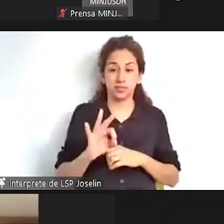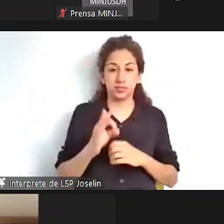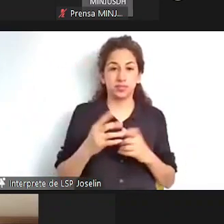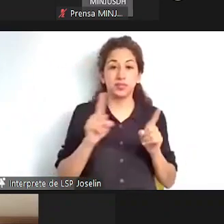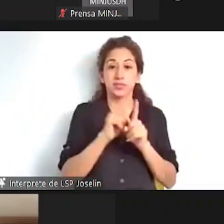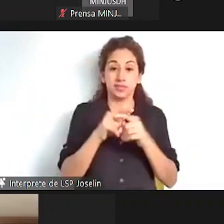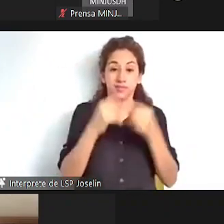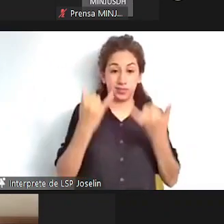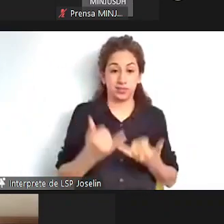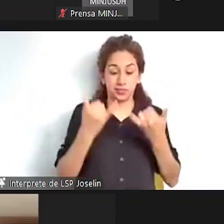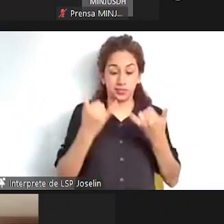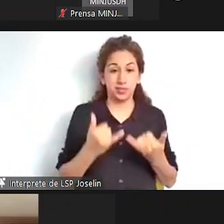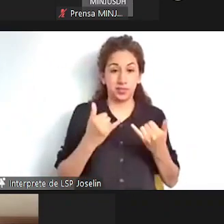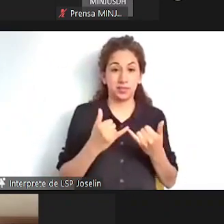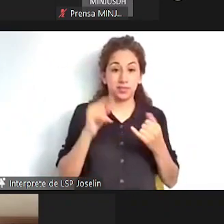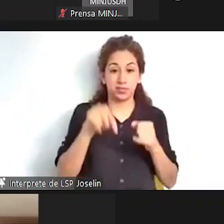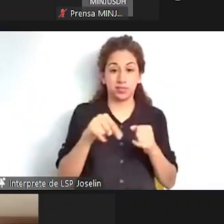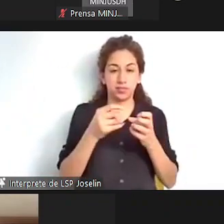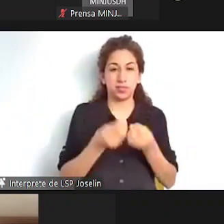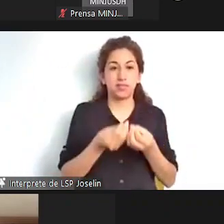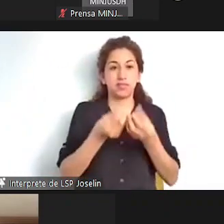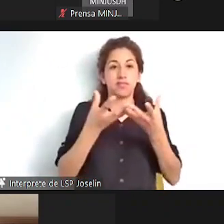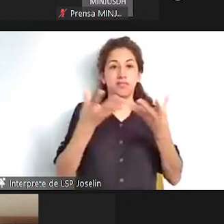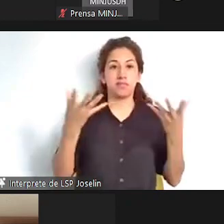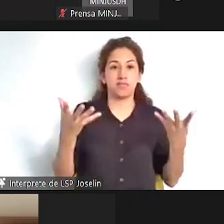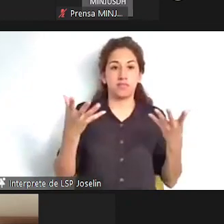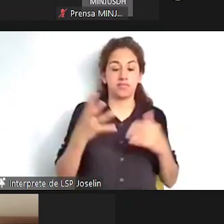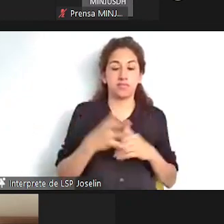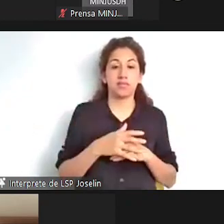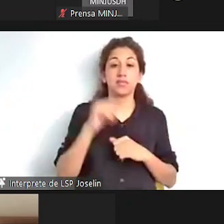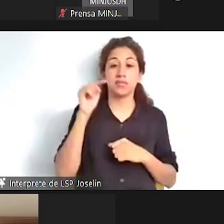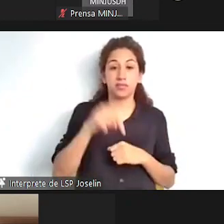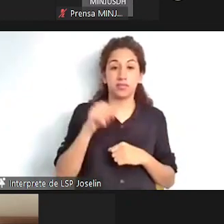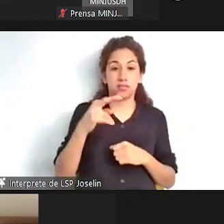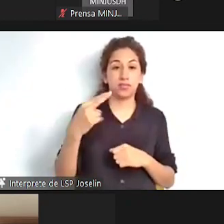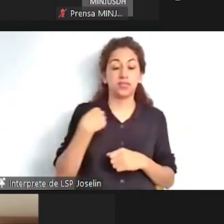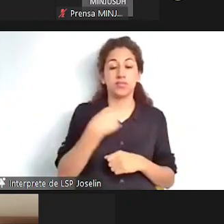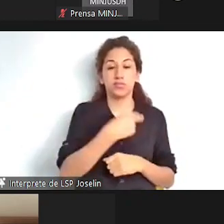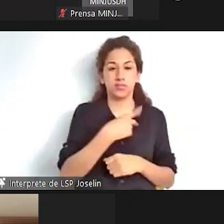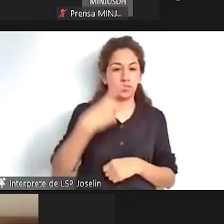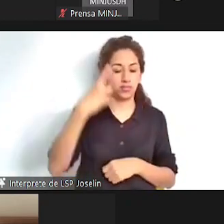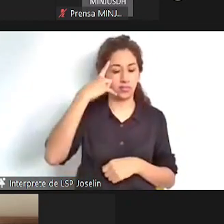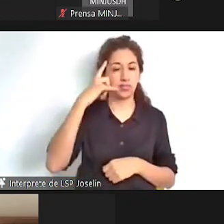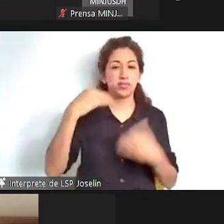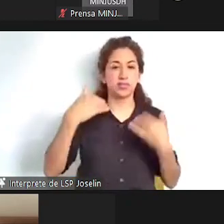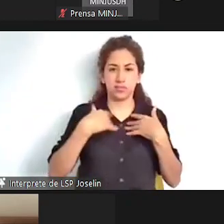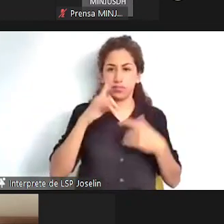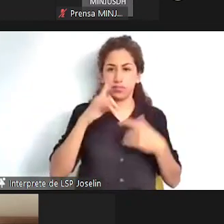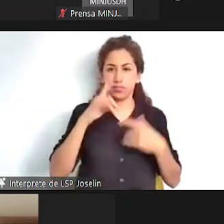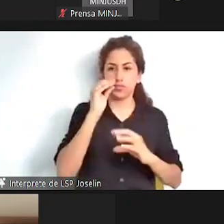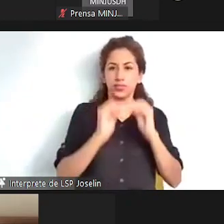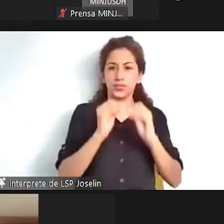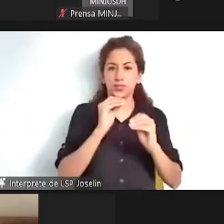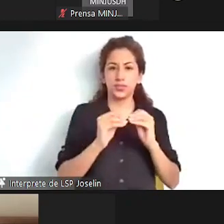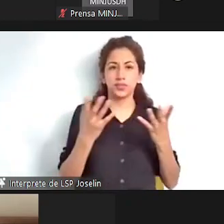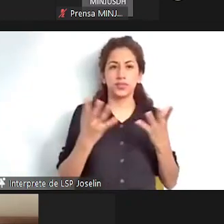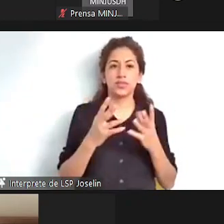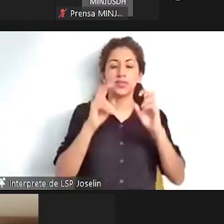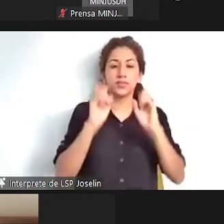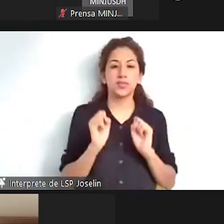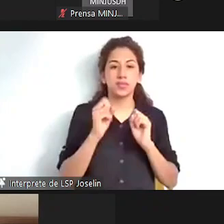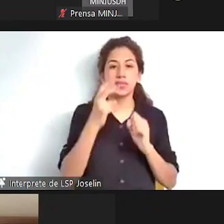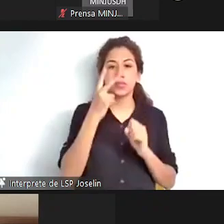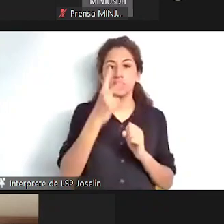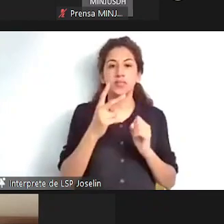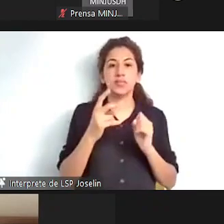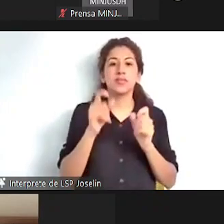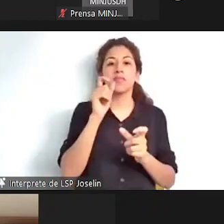70 and currently pandemic has made this increase in that sense that we think that the solution is that